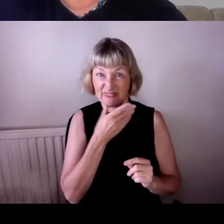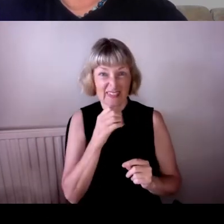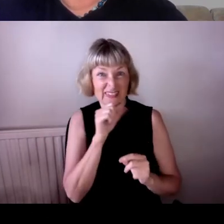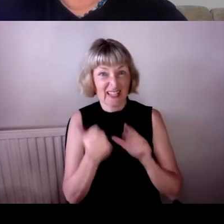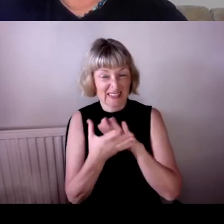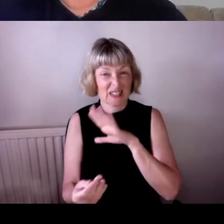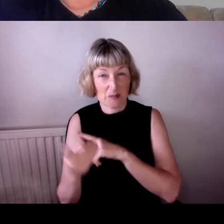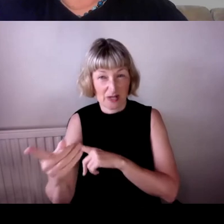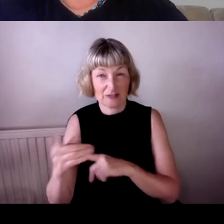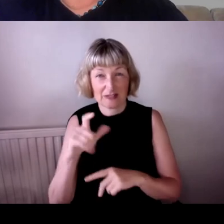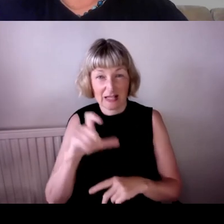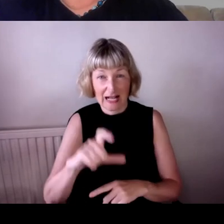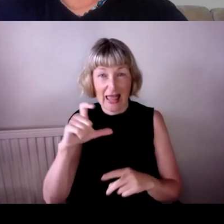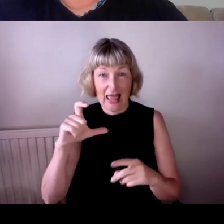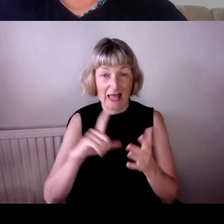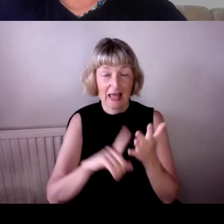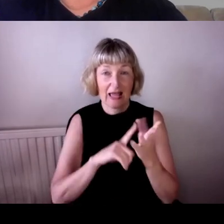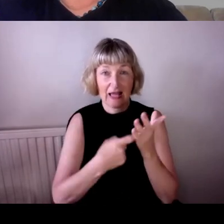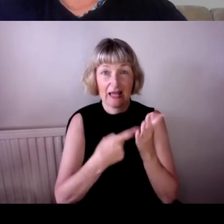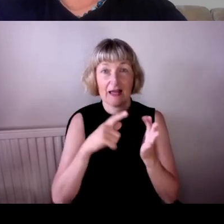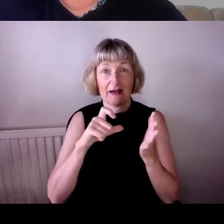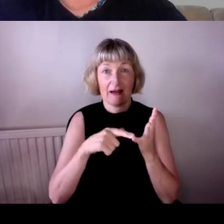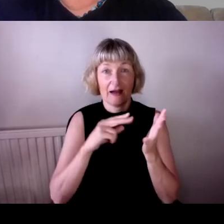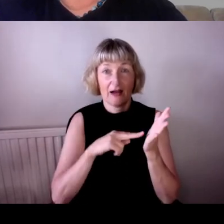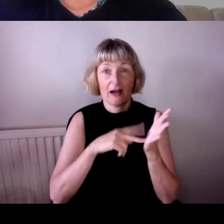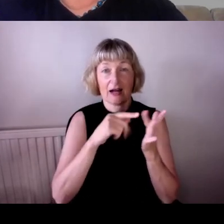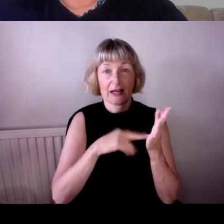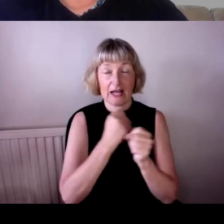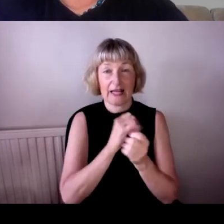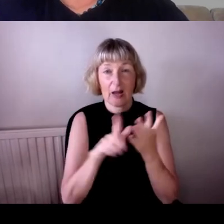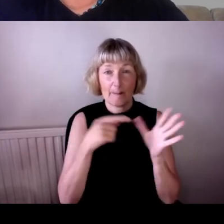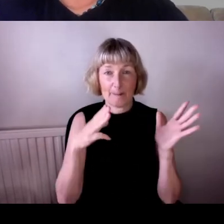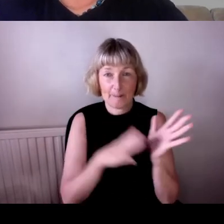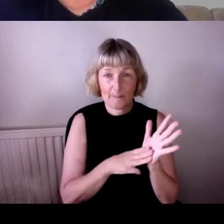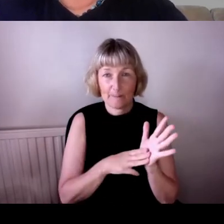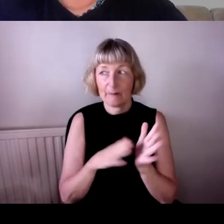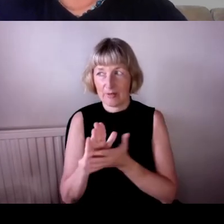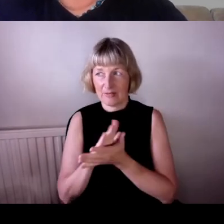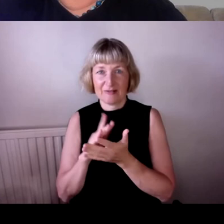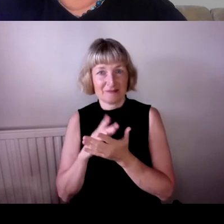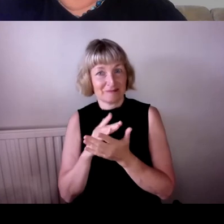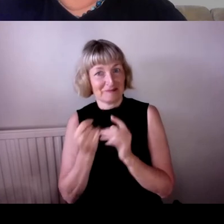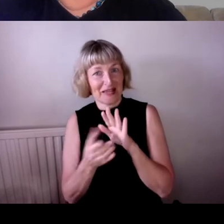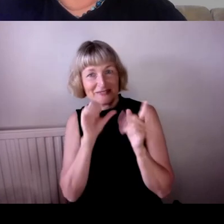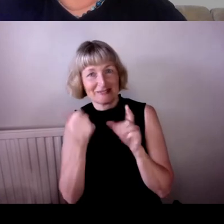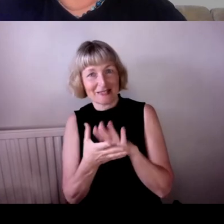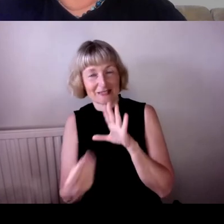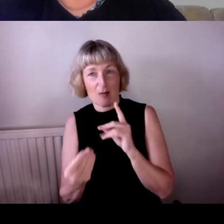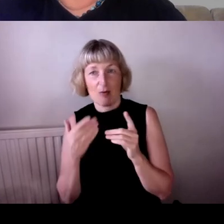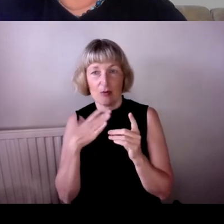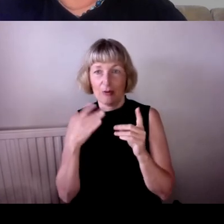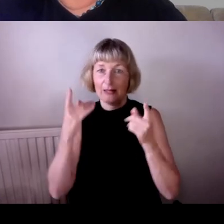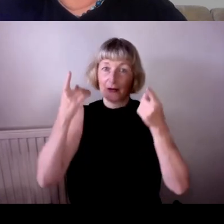what you're saying there is that becomes something for everyone and is a fun element to the show in which God